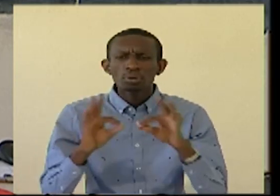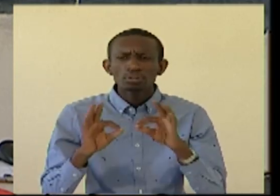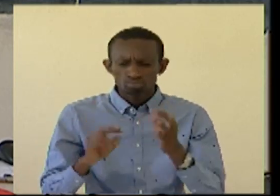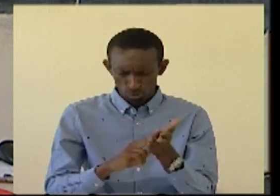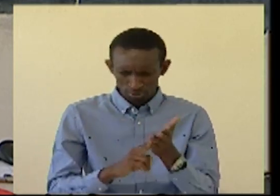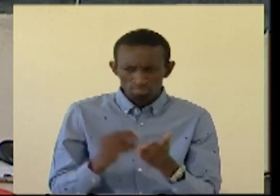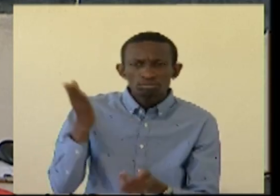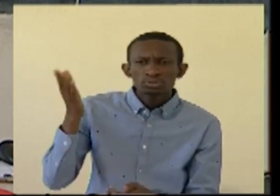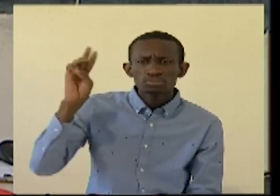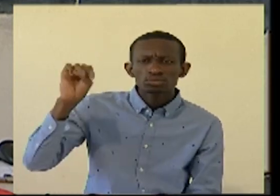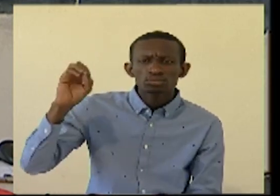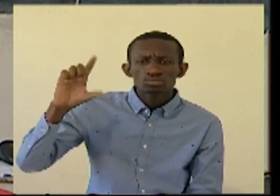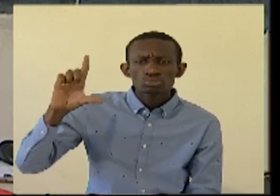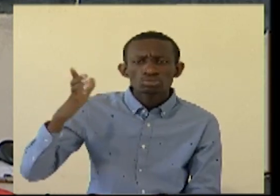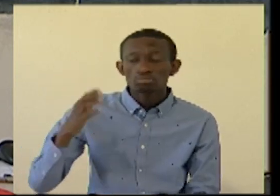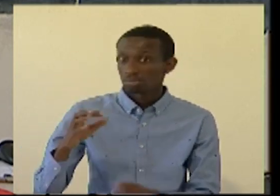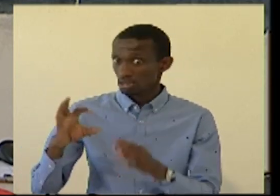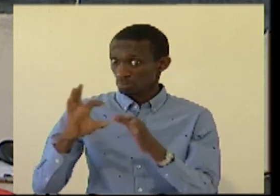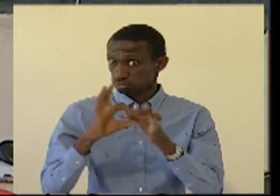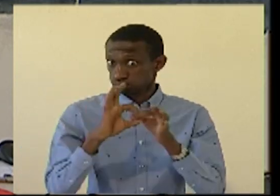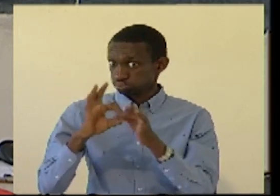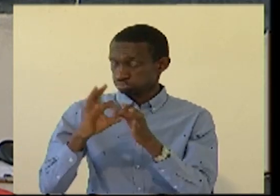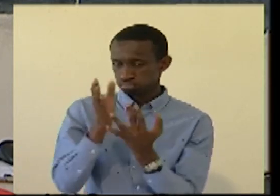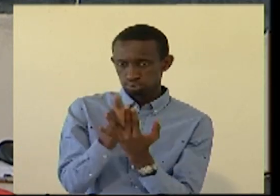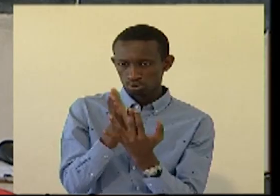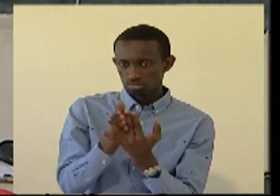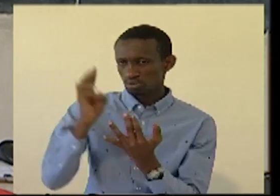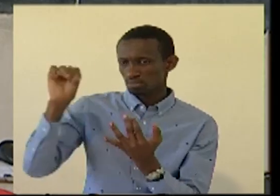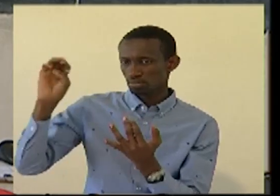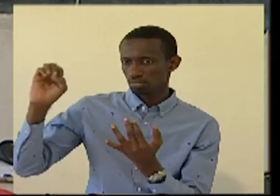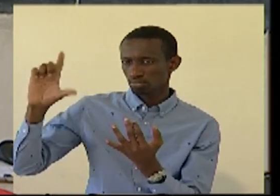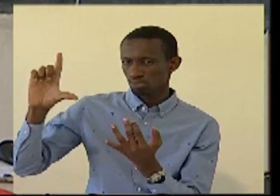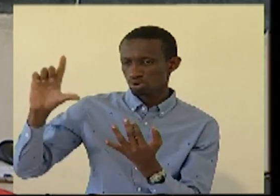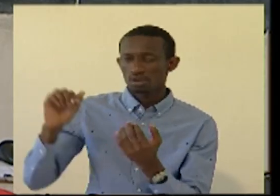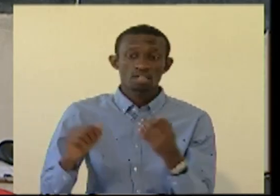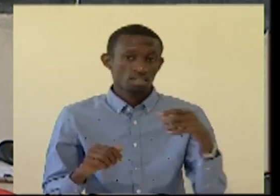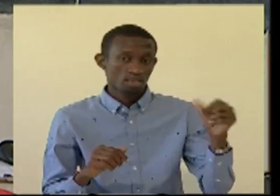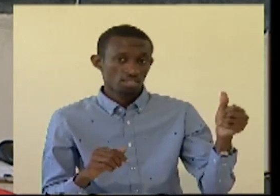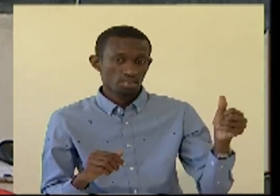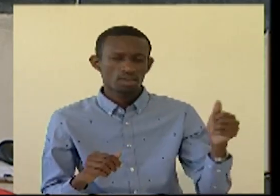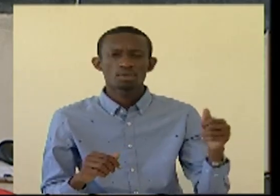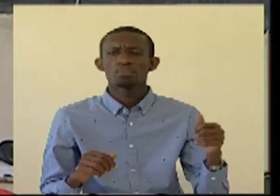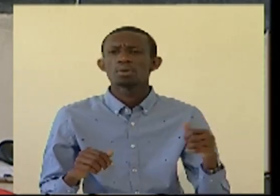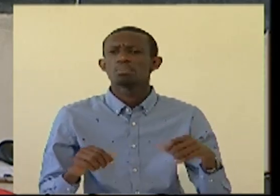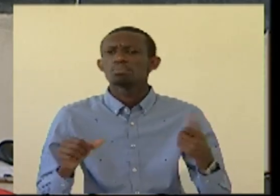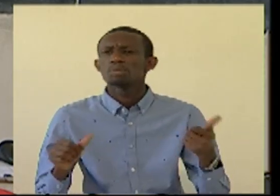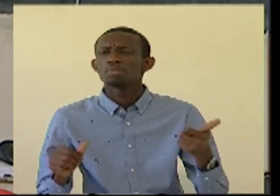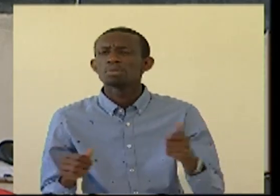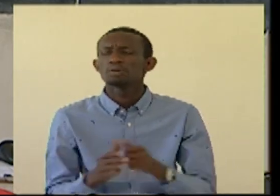and the relationship between this mole and other quantities we use in